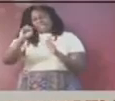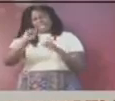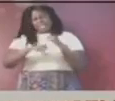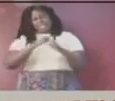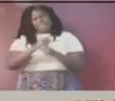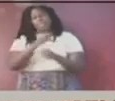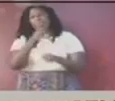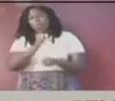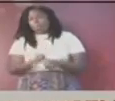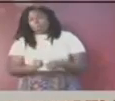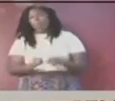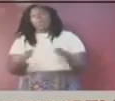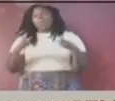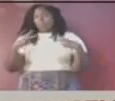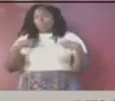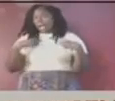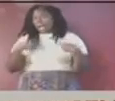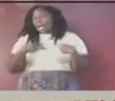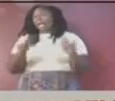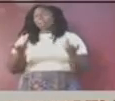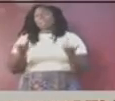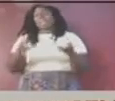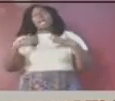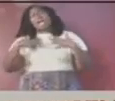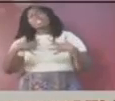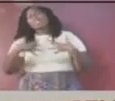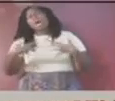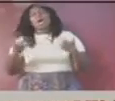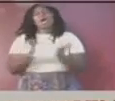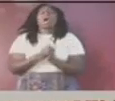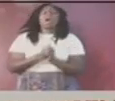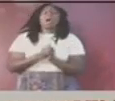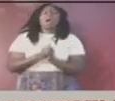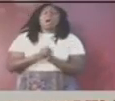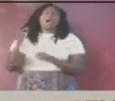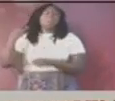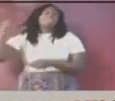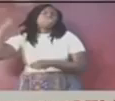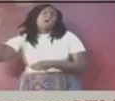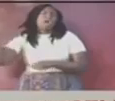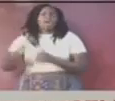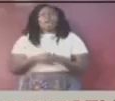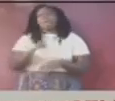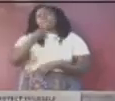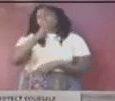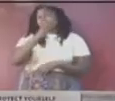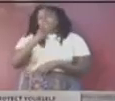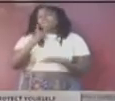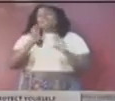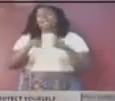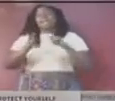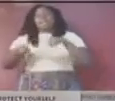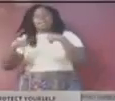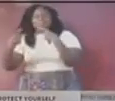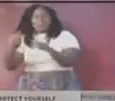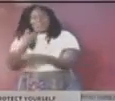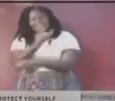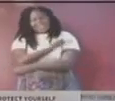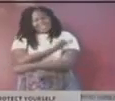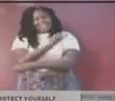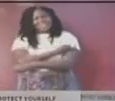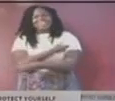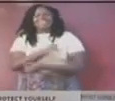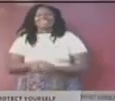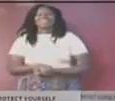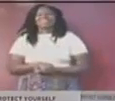asthma, diabetes, hypertension. And now I think we need to look at the issue, CMO, I'm putting you on the spot here now, of obesity.